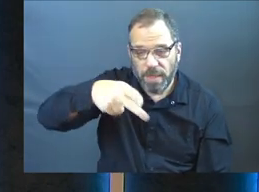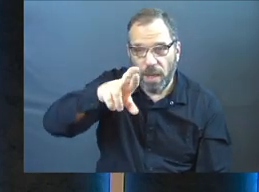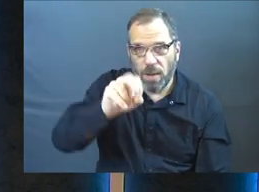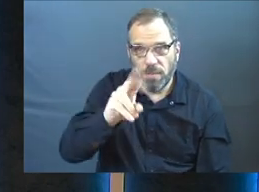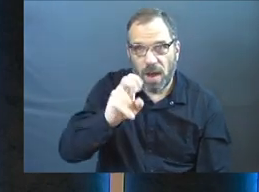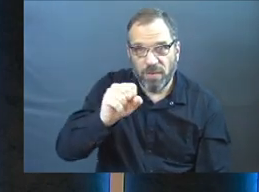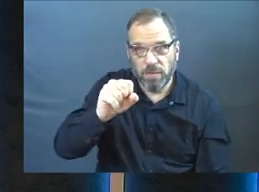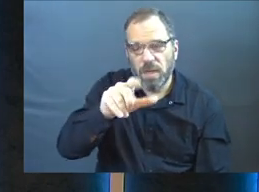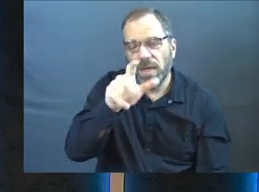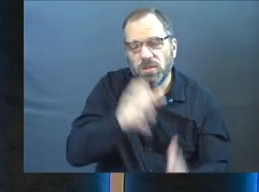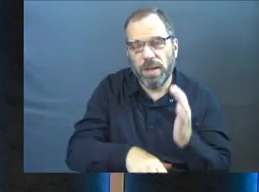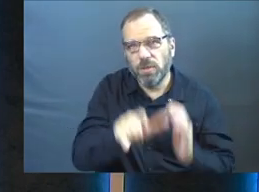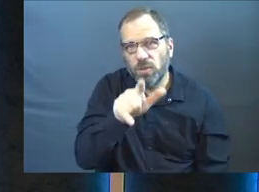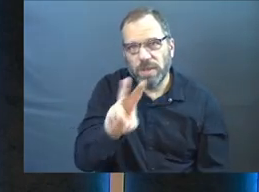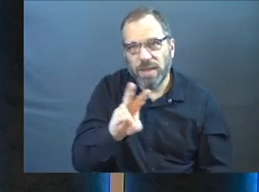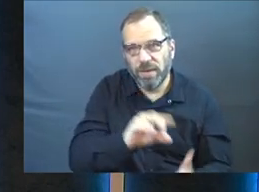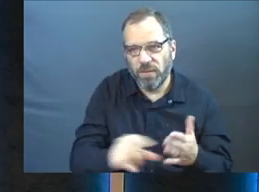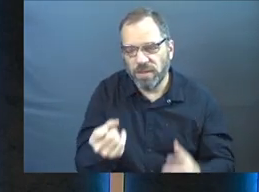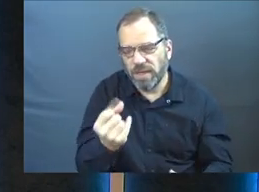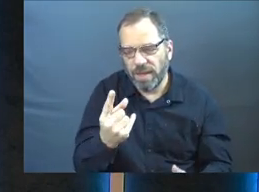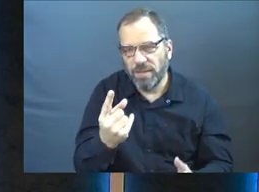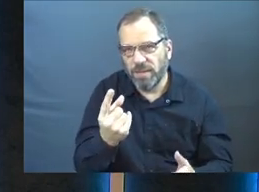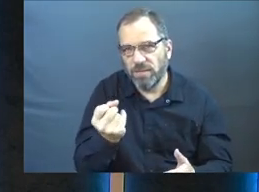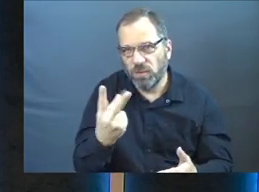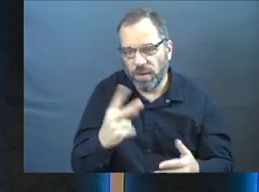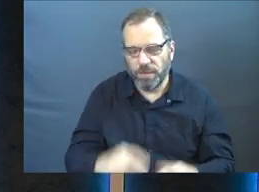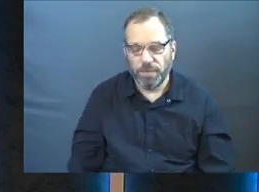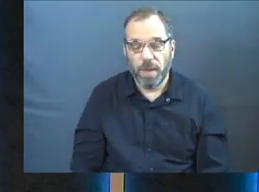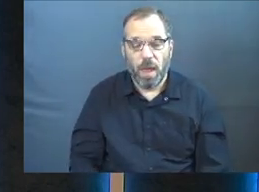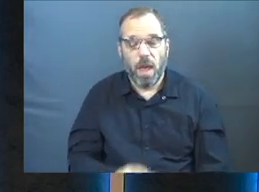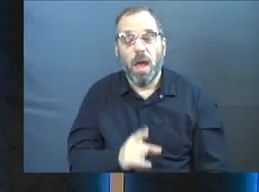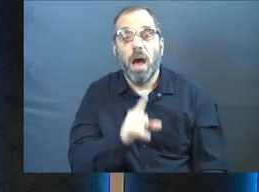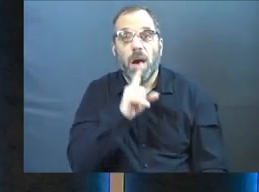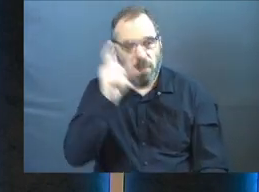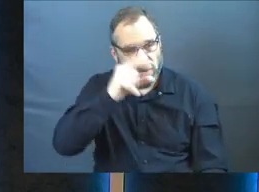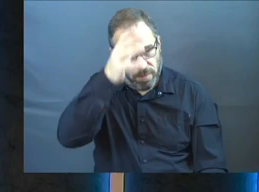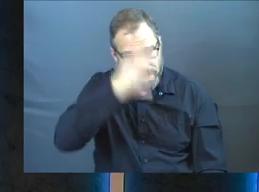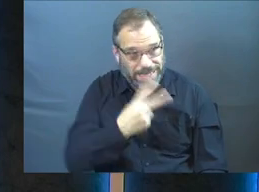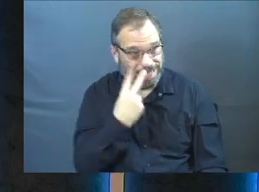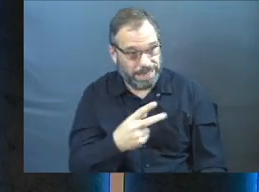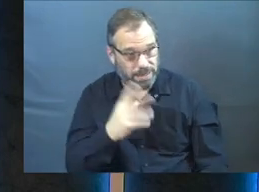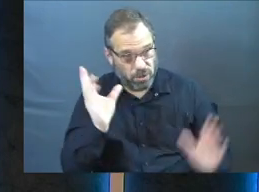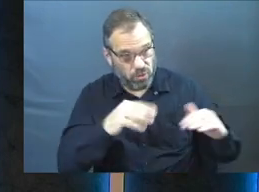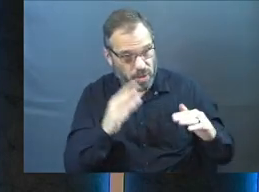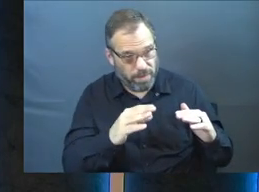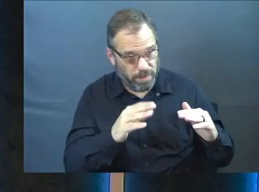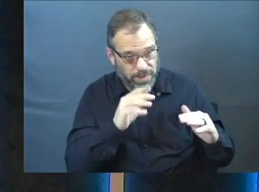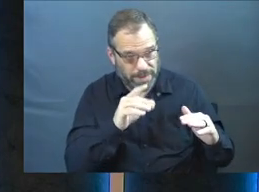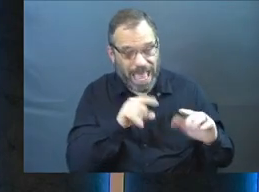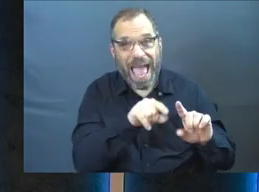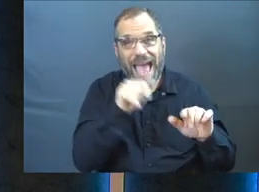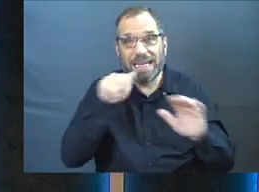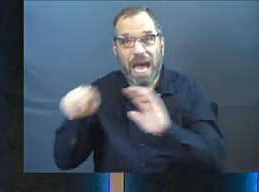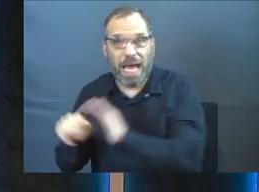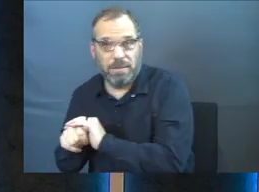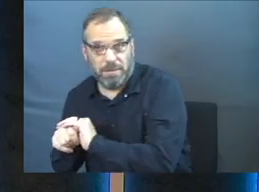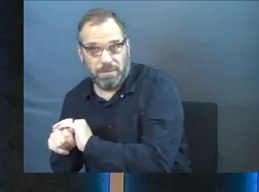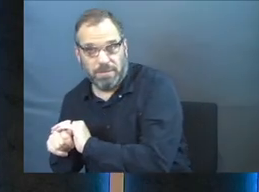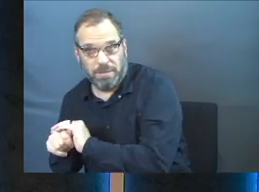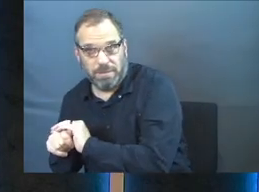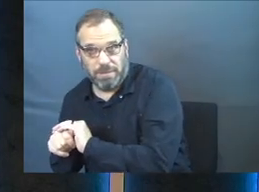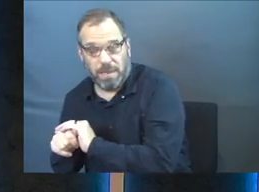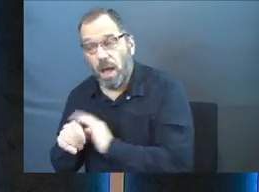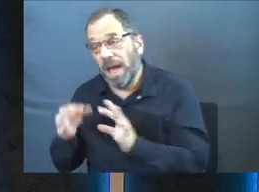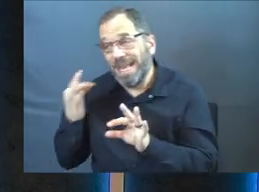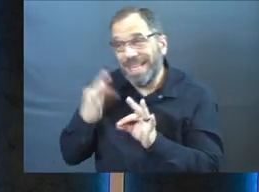27, verse 12. I love this. A prudent person sees trouble coming and ducks.